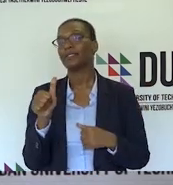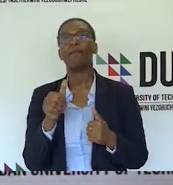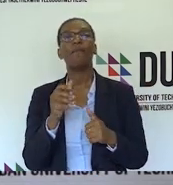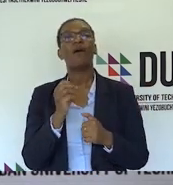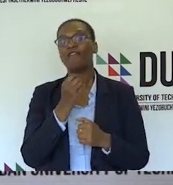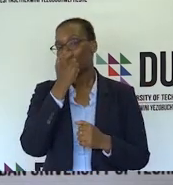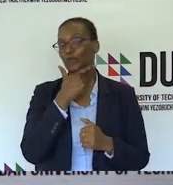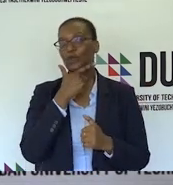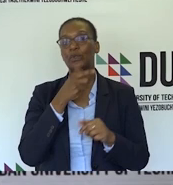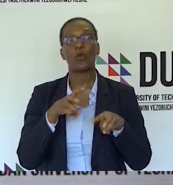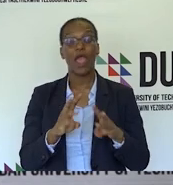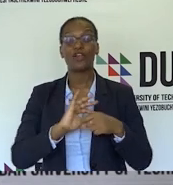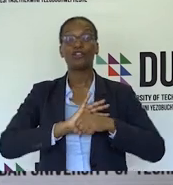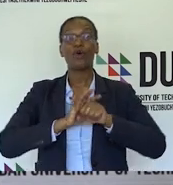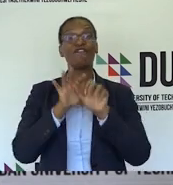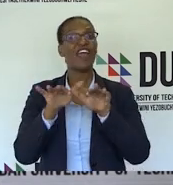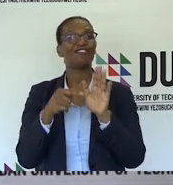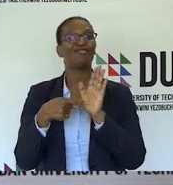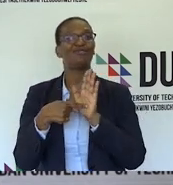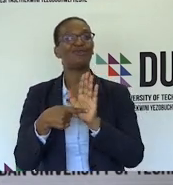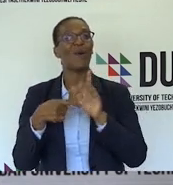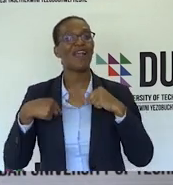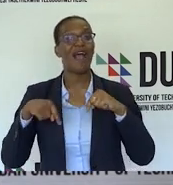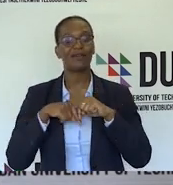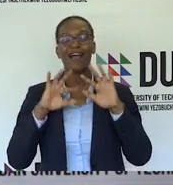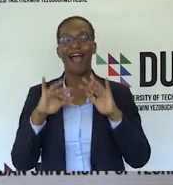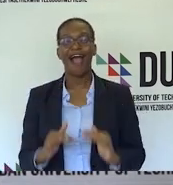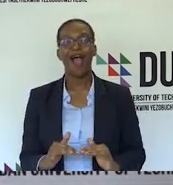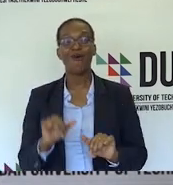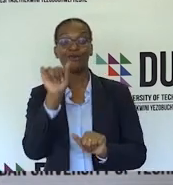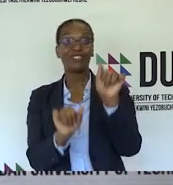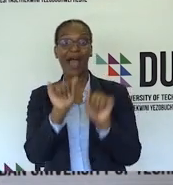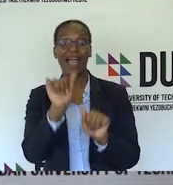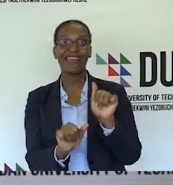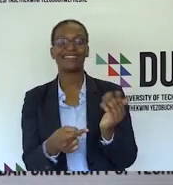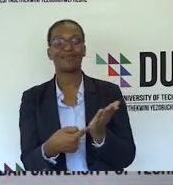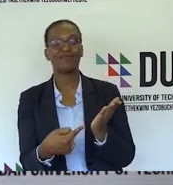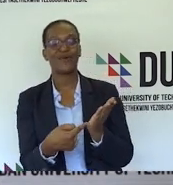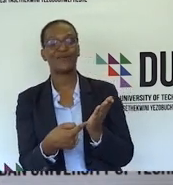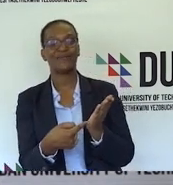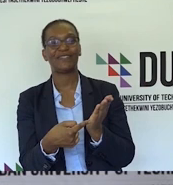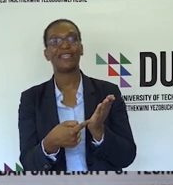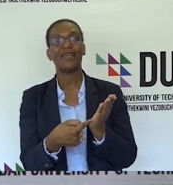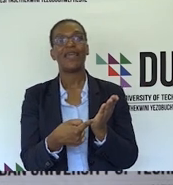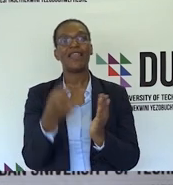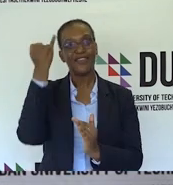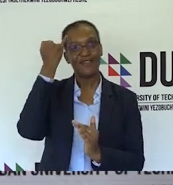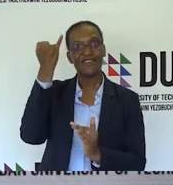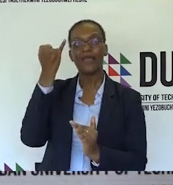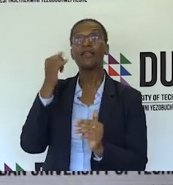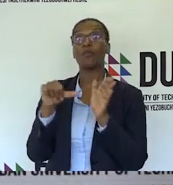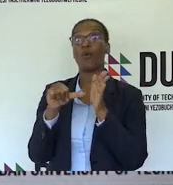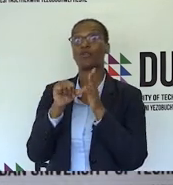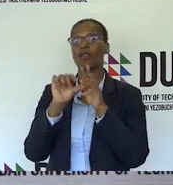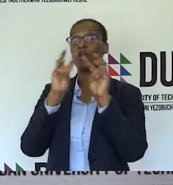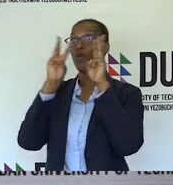unfortunate way, COVID-19 is showing us how important science, innovation, and technology are as the